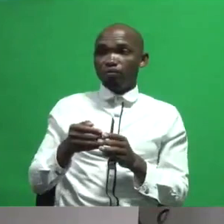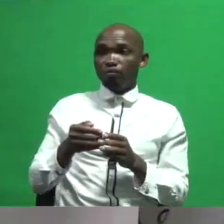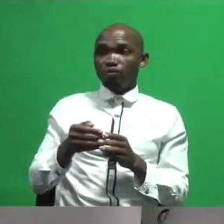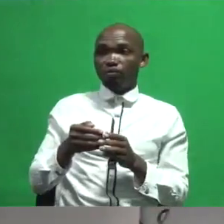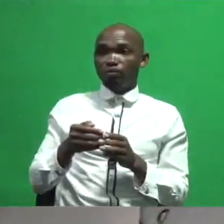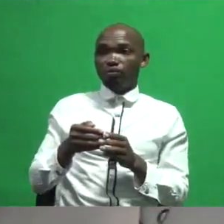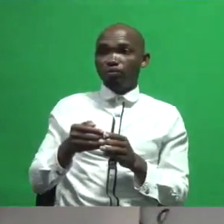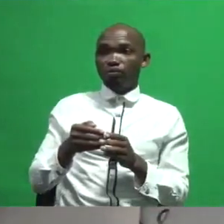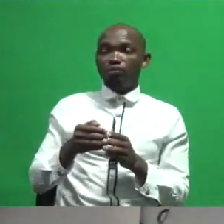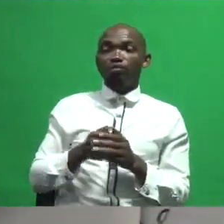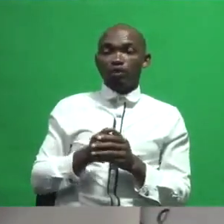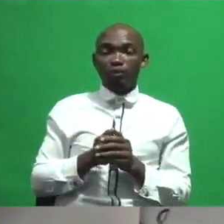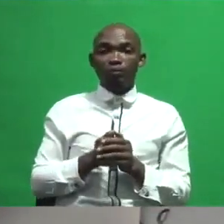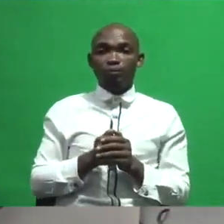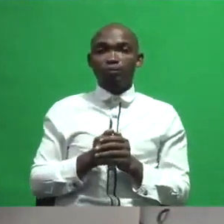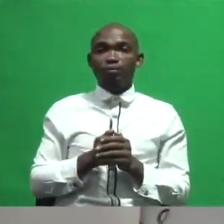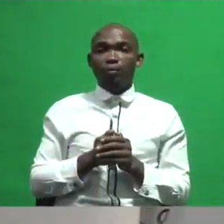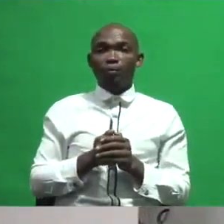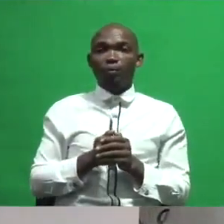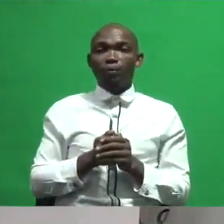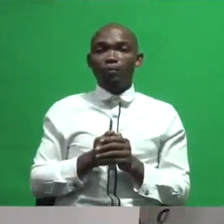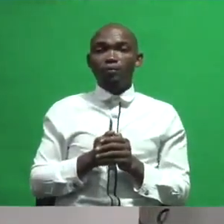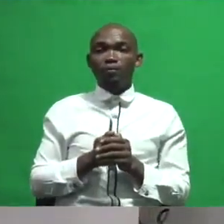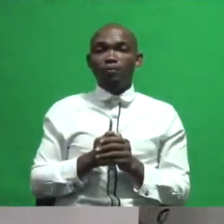This one. Already there.